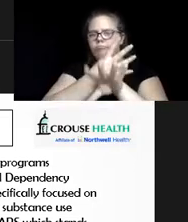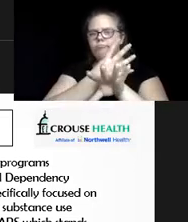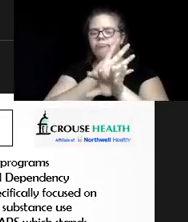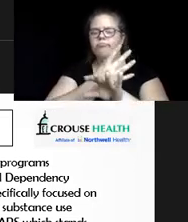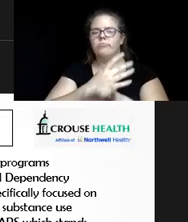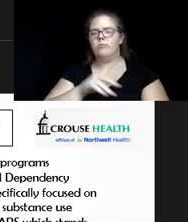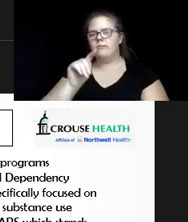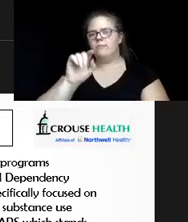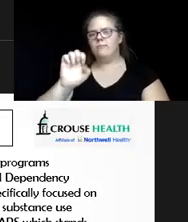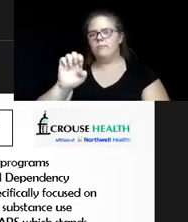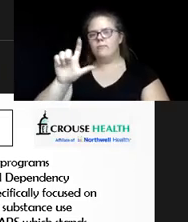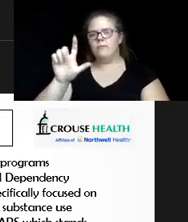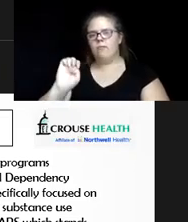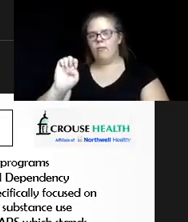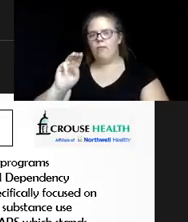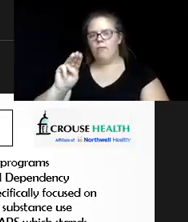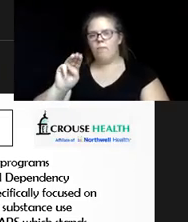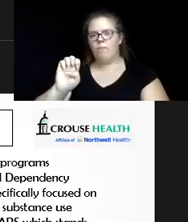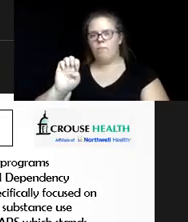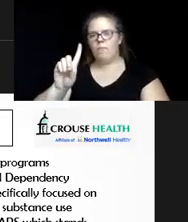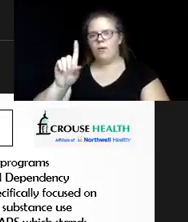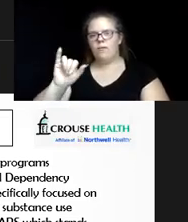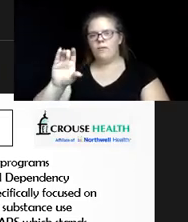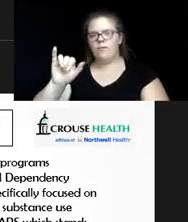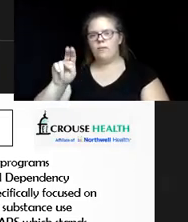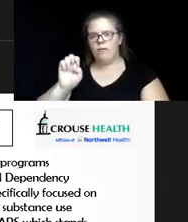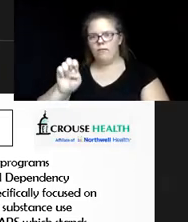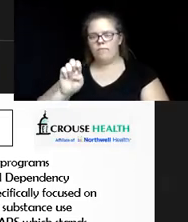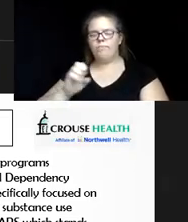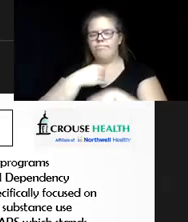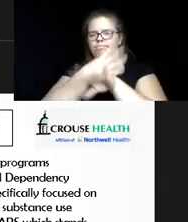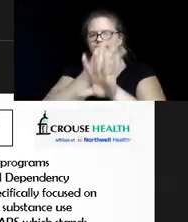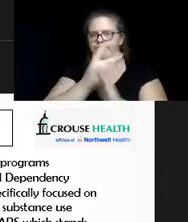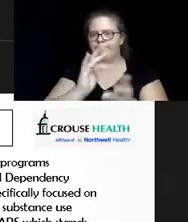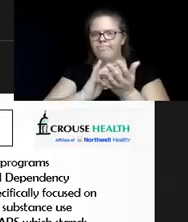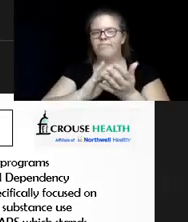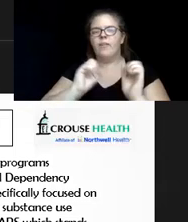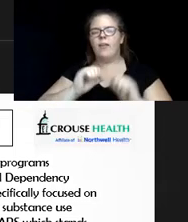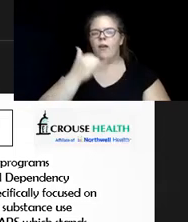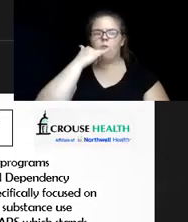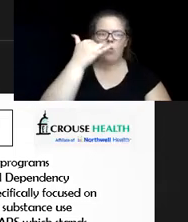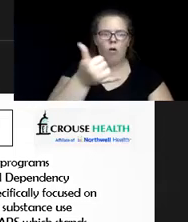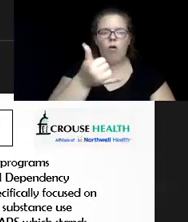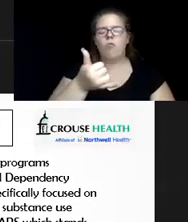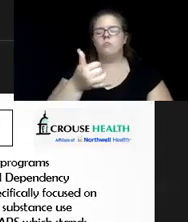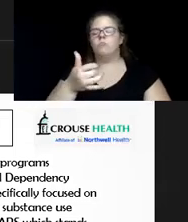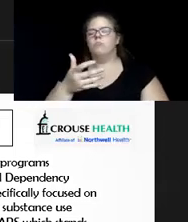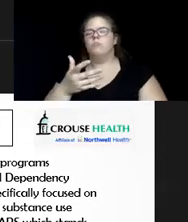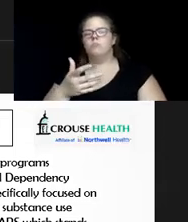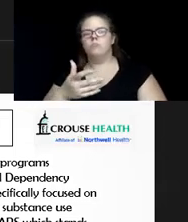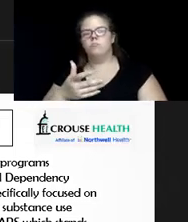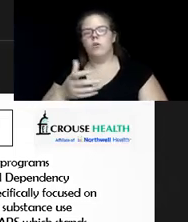So we can call patients by telephone, but we can set stuff. If they have the technology capability, we can set up